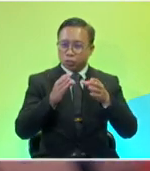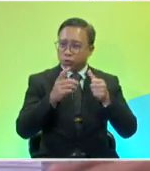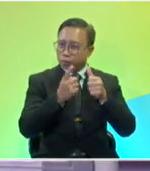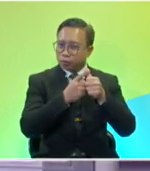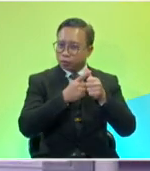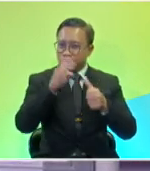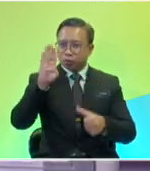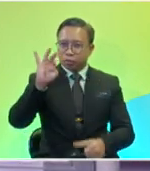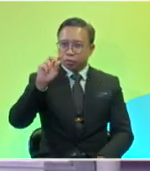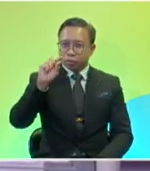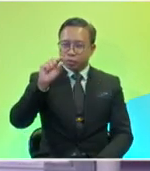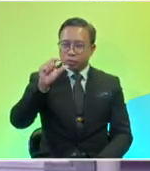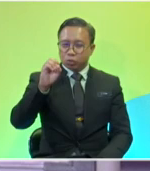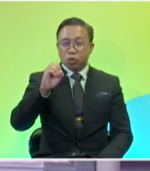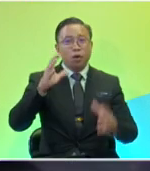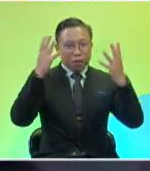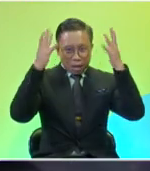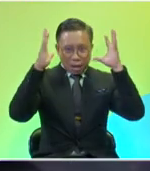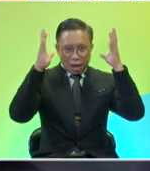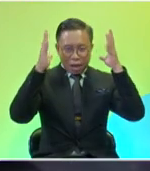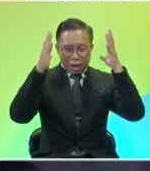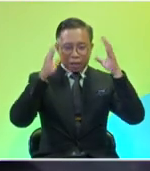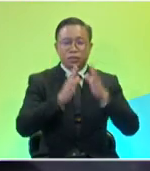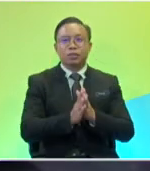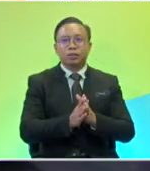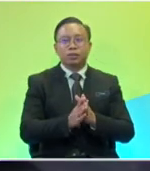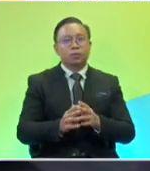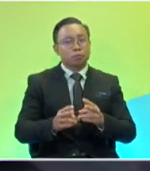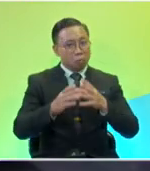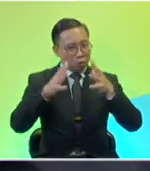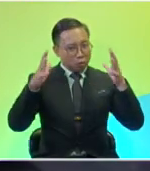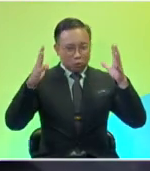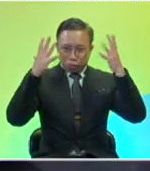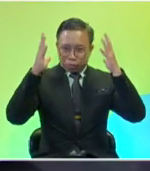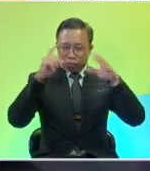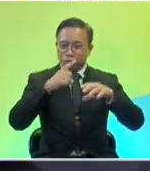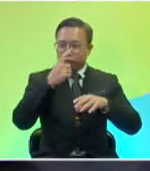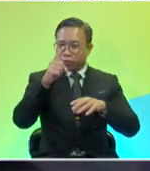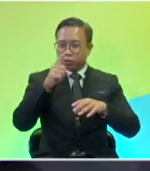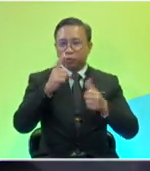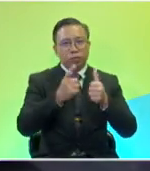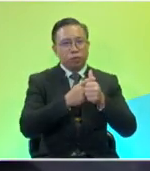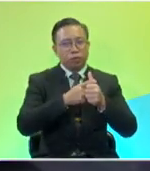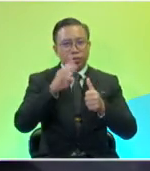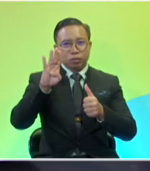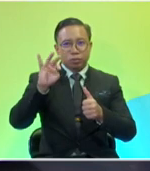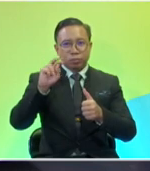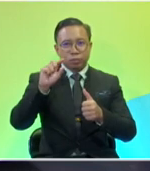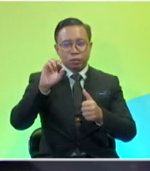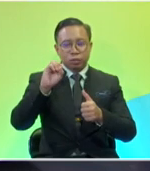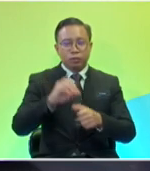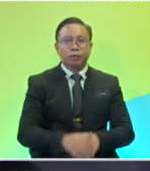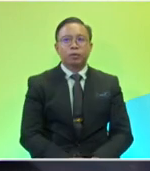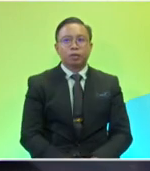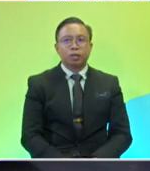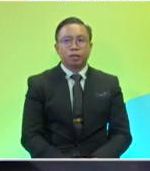Yes, bingo. Yes, everyone, let's give a huge virtual round of applause for teacher for the first bingo. Okay. Would you like to play another